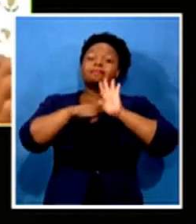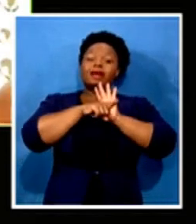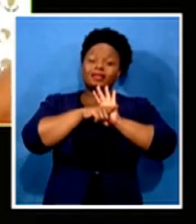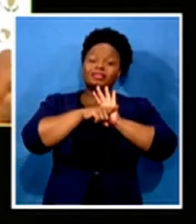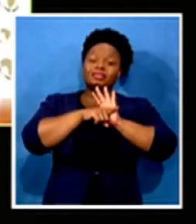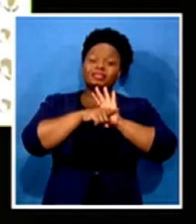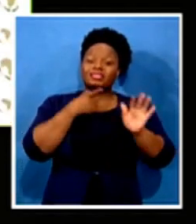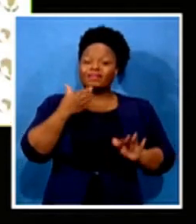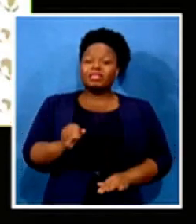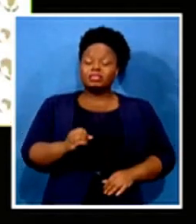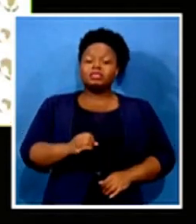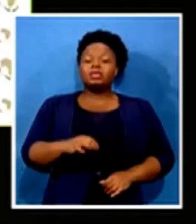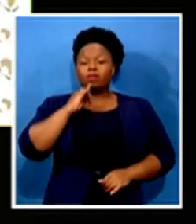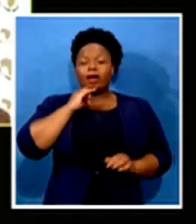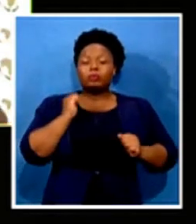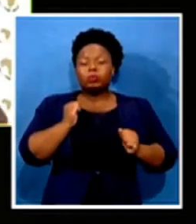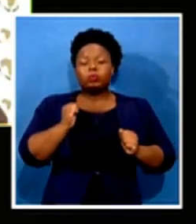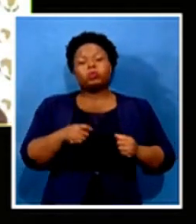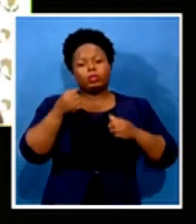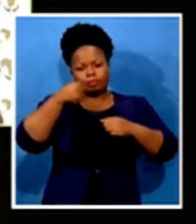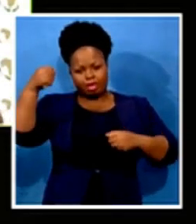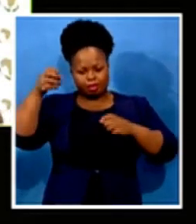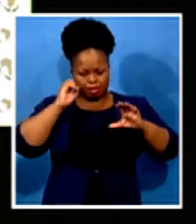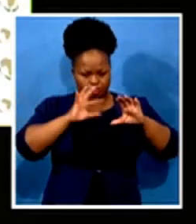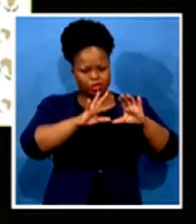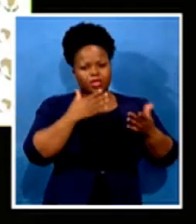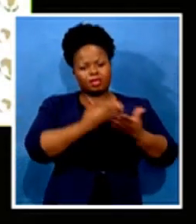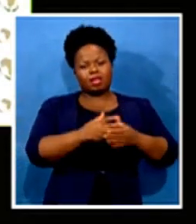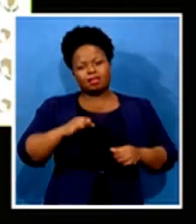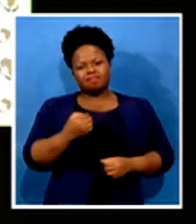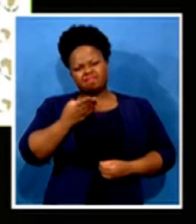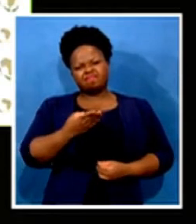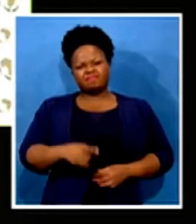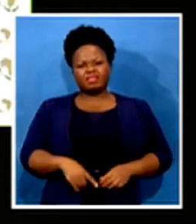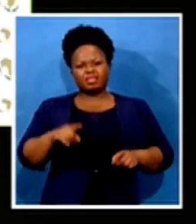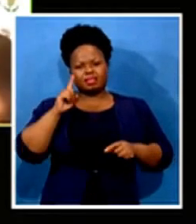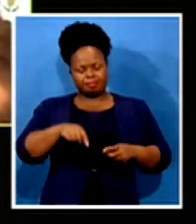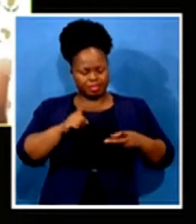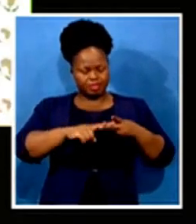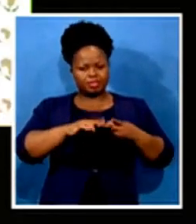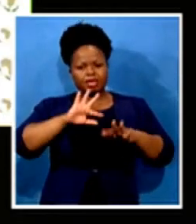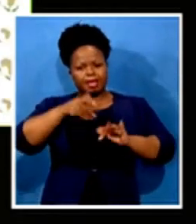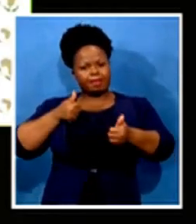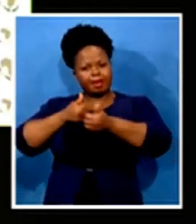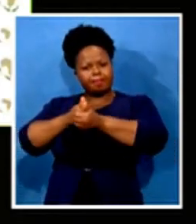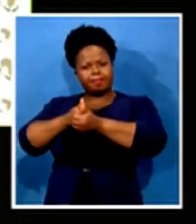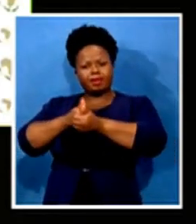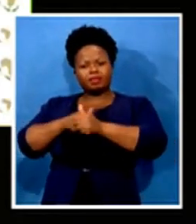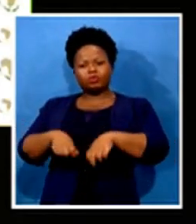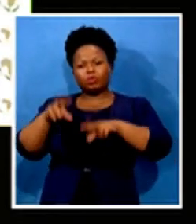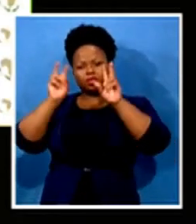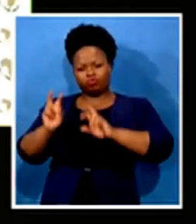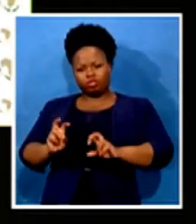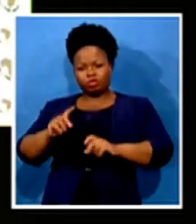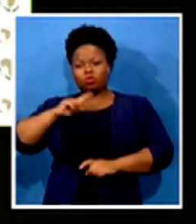to acquire the appropriate minus deep freezers, and then have a backup power system so that when power fails, they have a